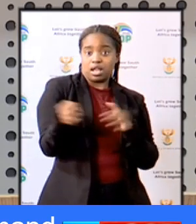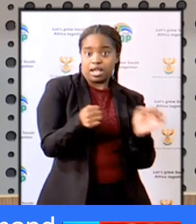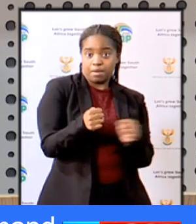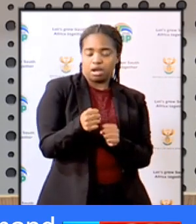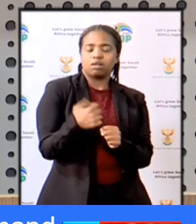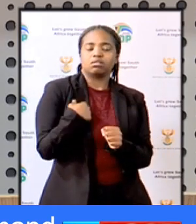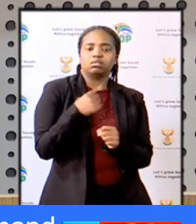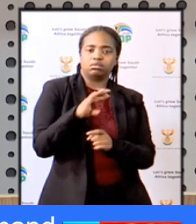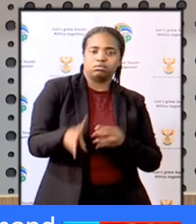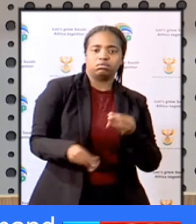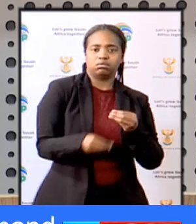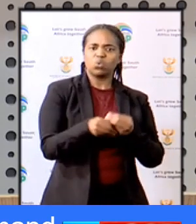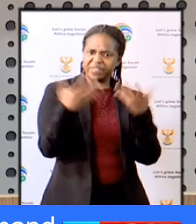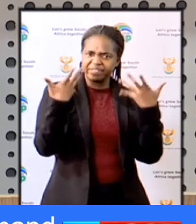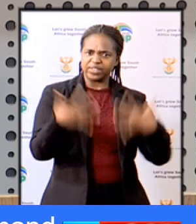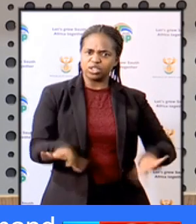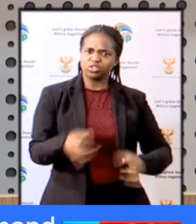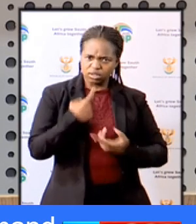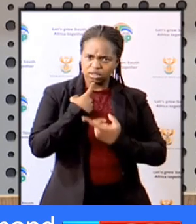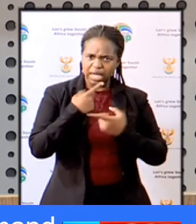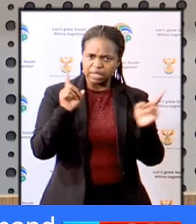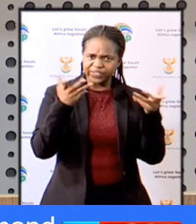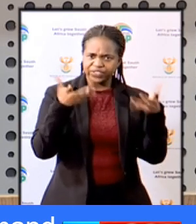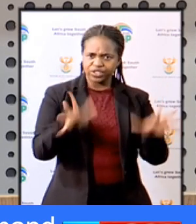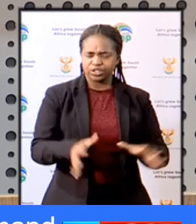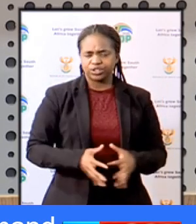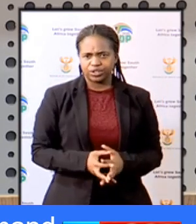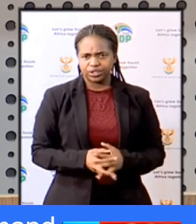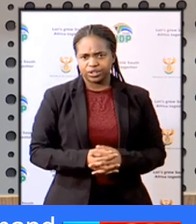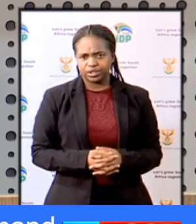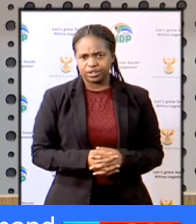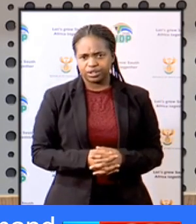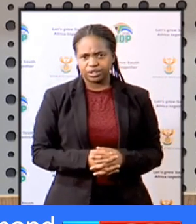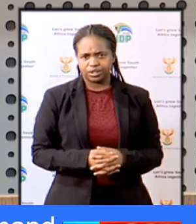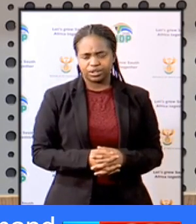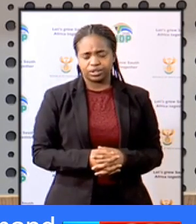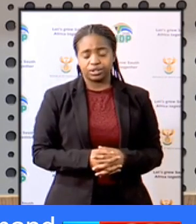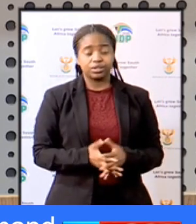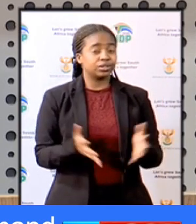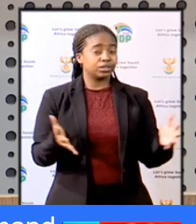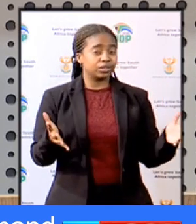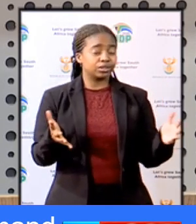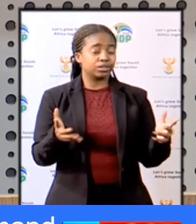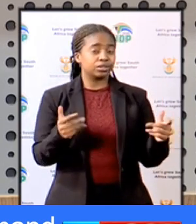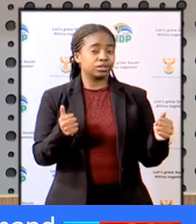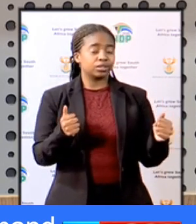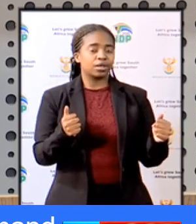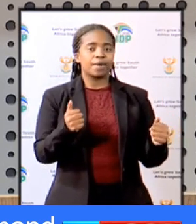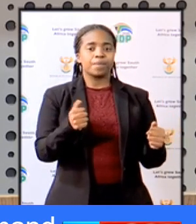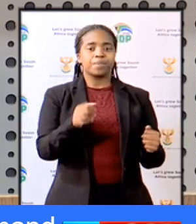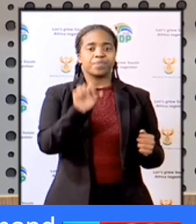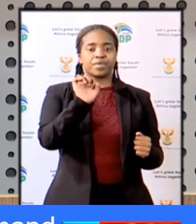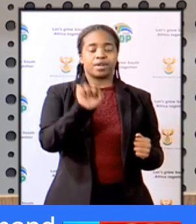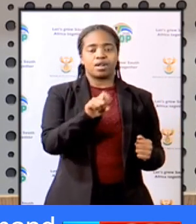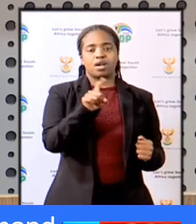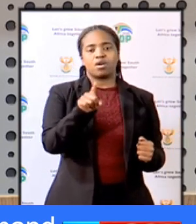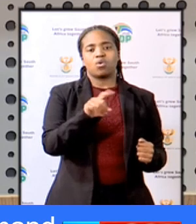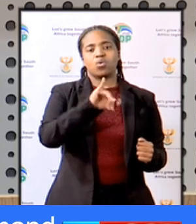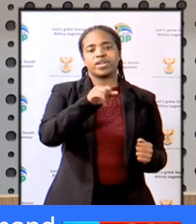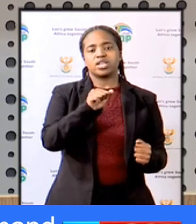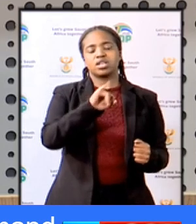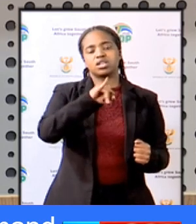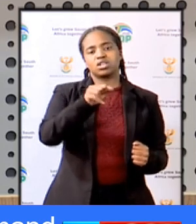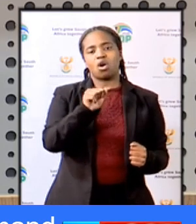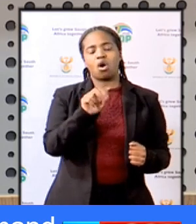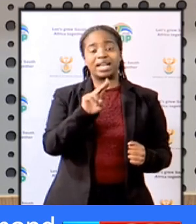and that too was publicly announced. Let me come next to Jan's question